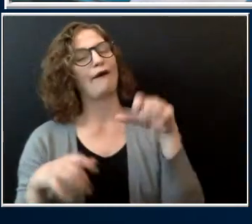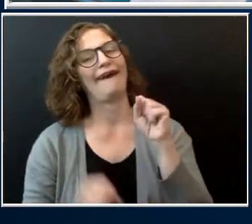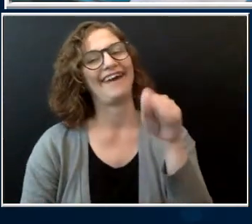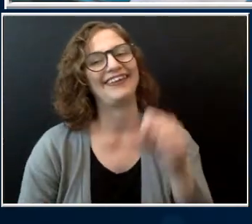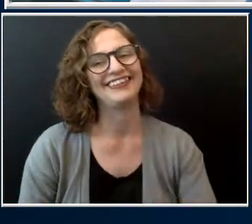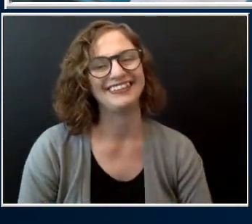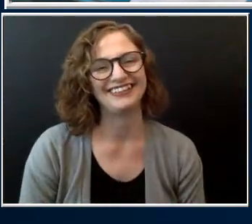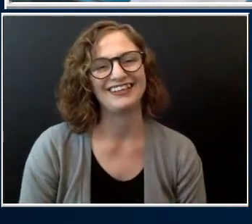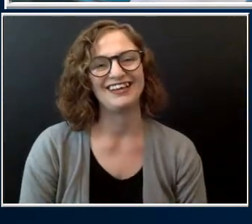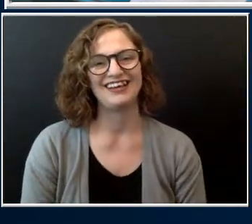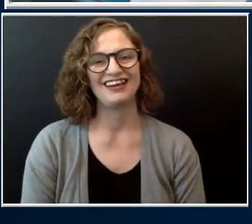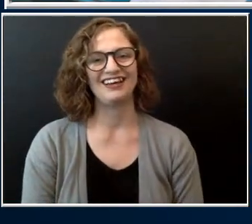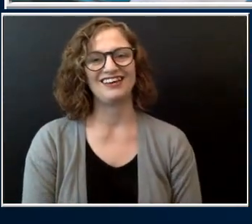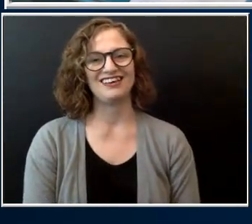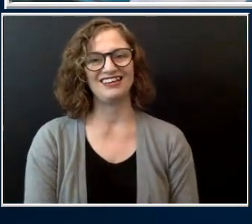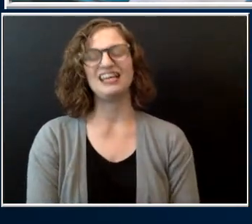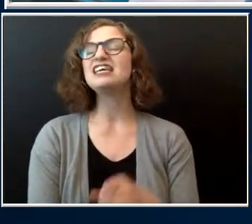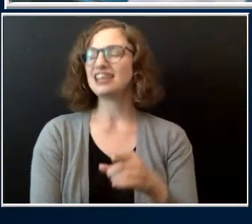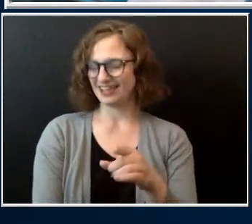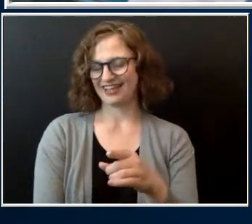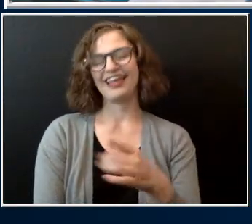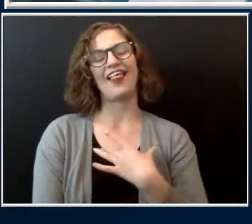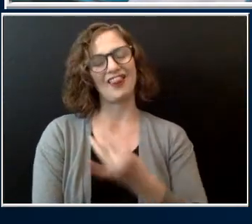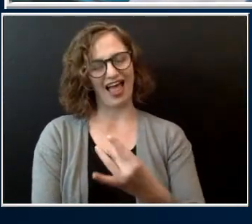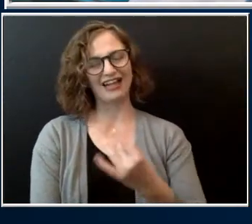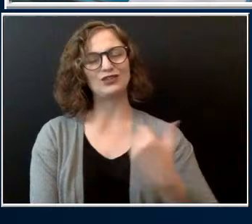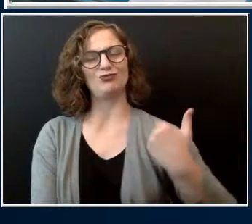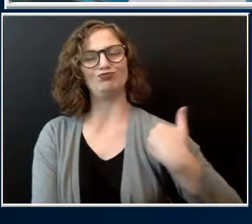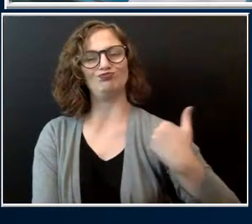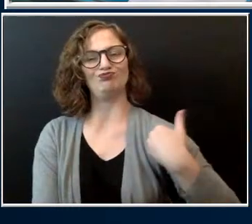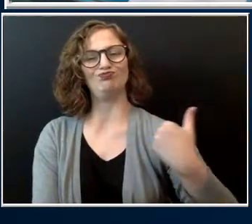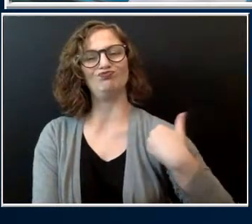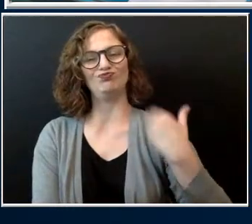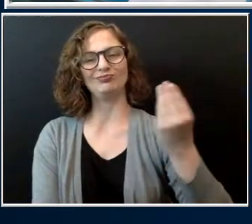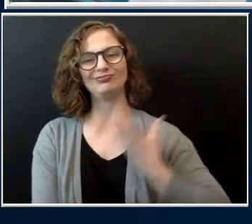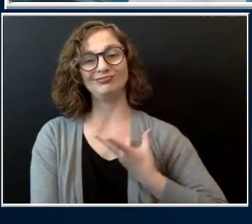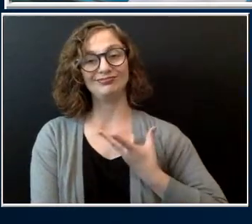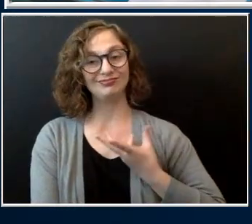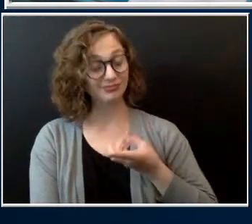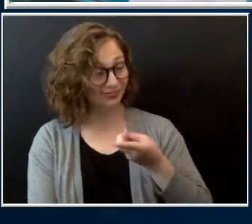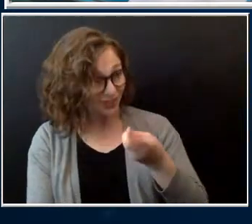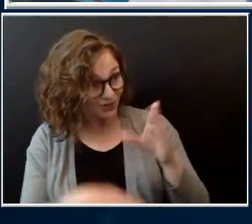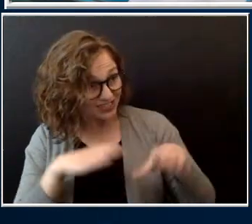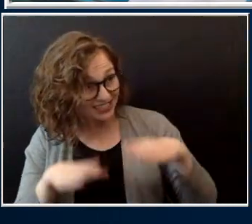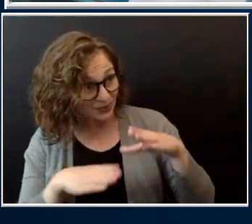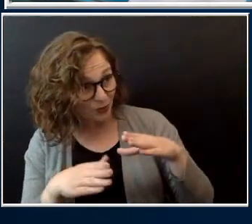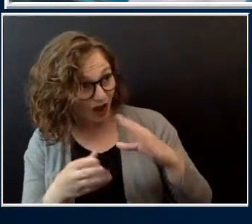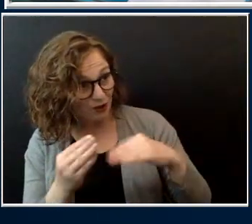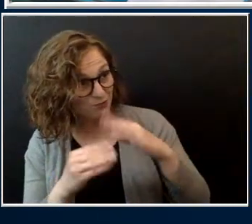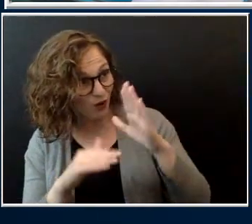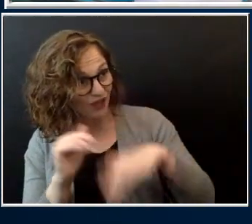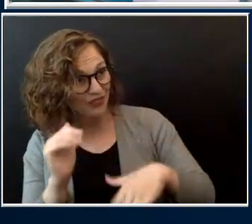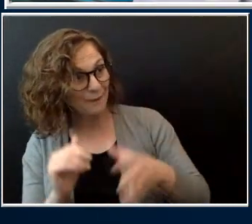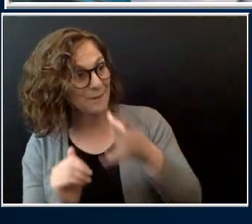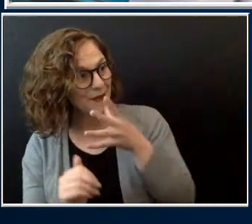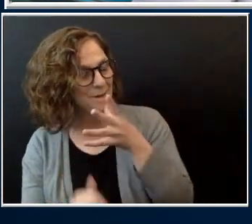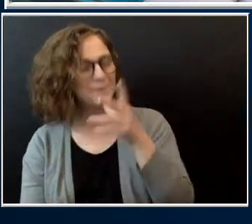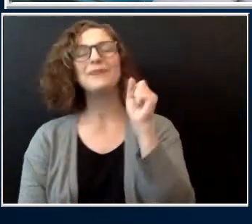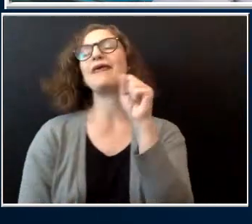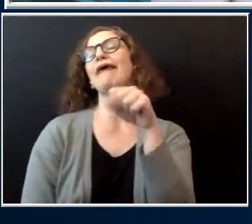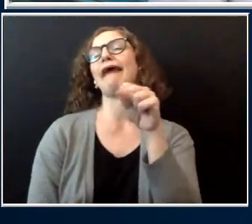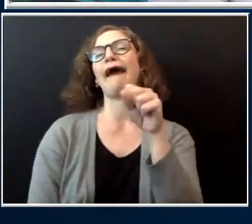your You definitely like to point it out. Wake, do you get more steps than your mom? Yeah, most So of the really-